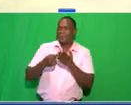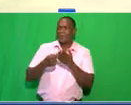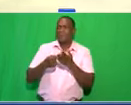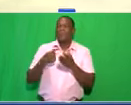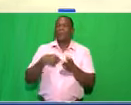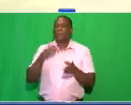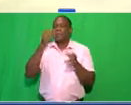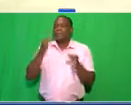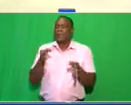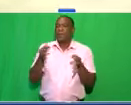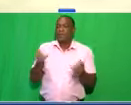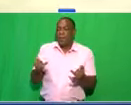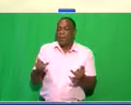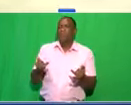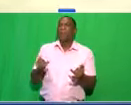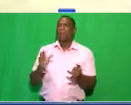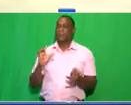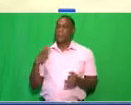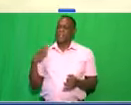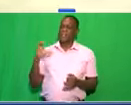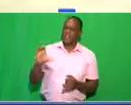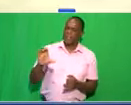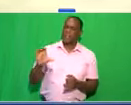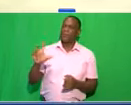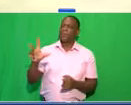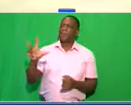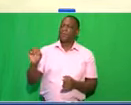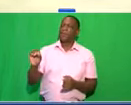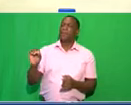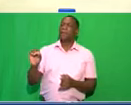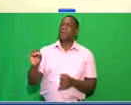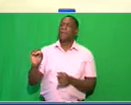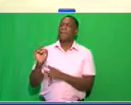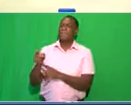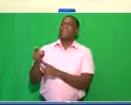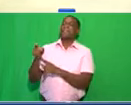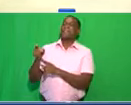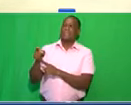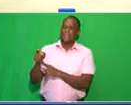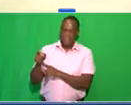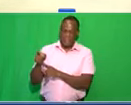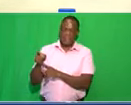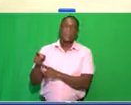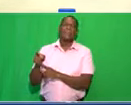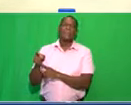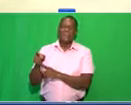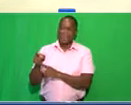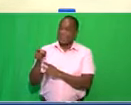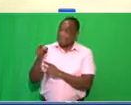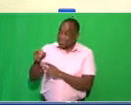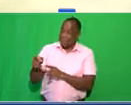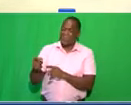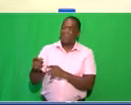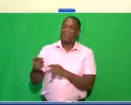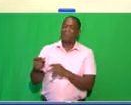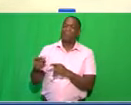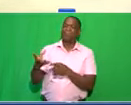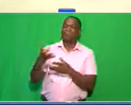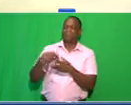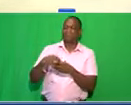to allocate some 30 minutes to you, our viewers, so that you can actively engage with our panelists.